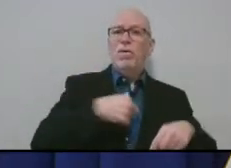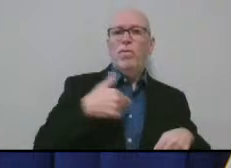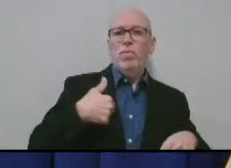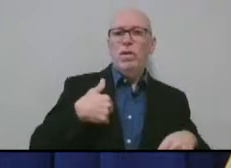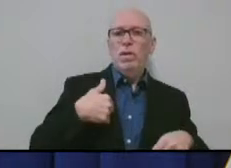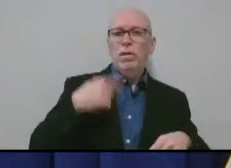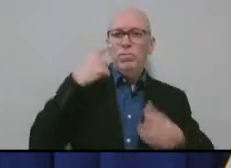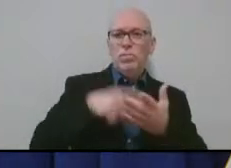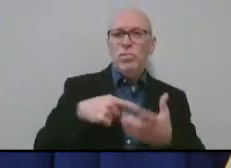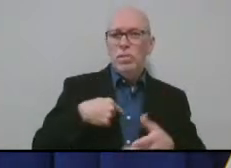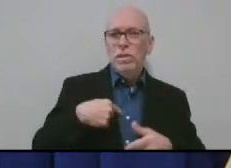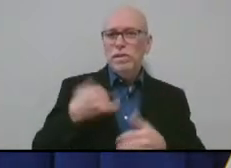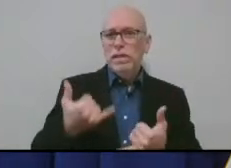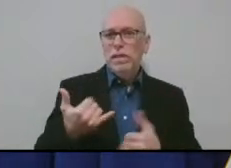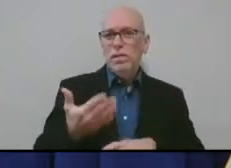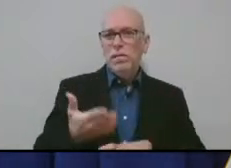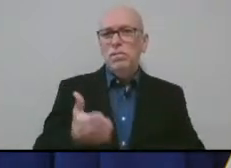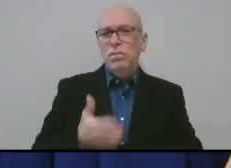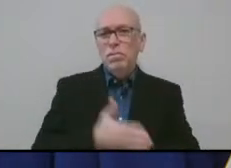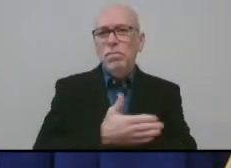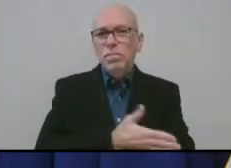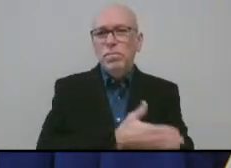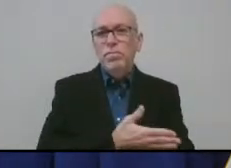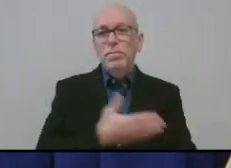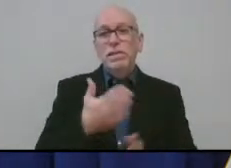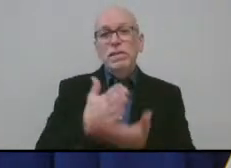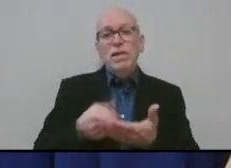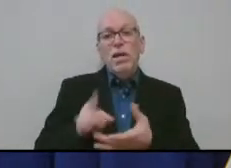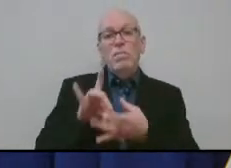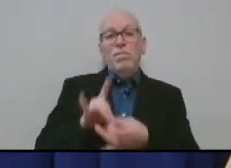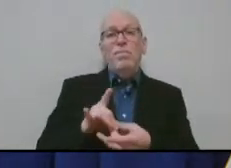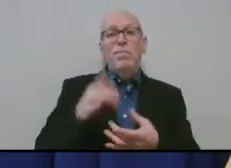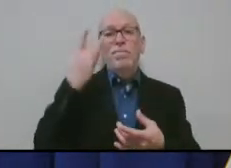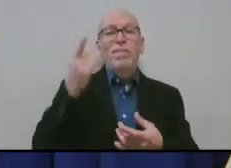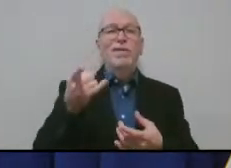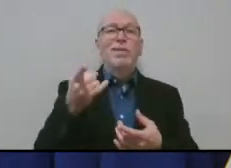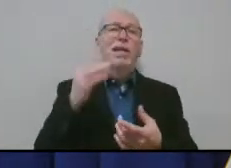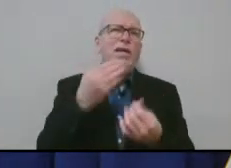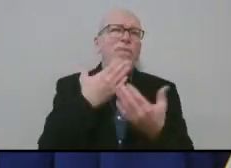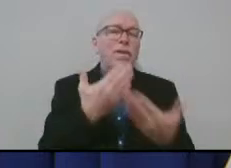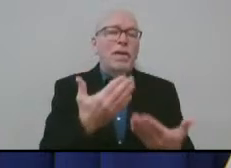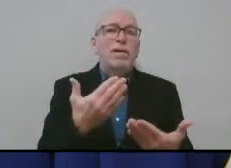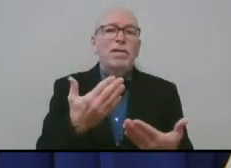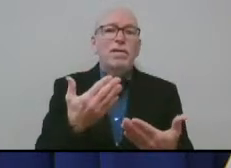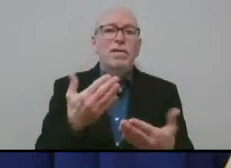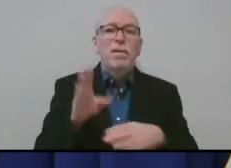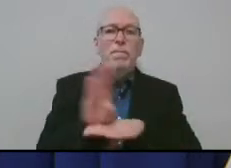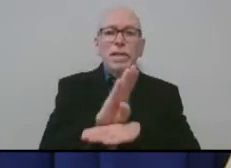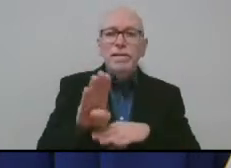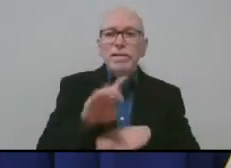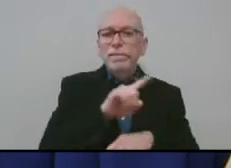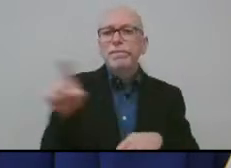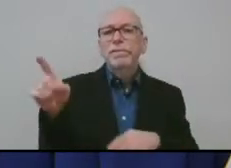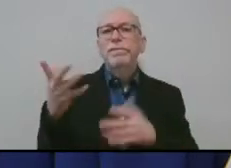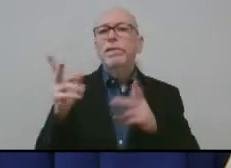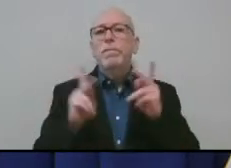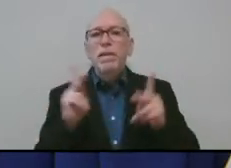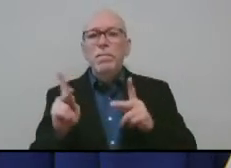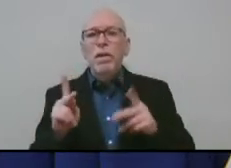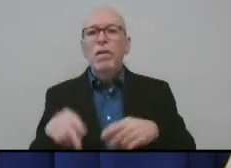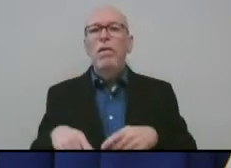right direction. And some of that has to do, as I said, in thanks to businesses and people. And I